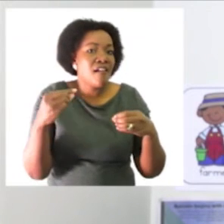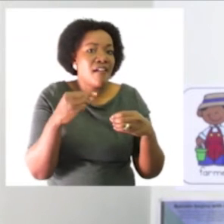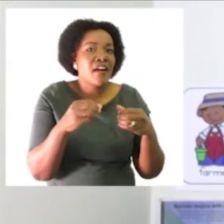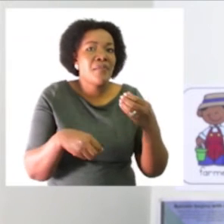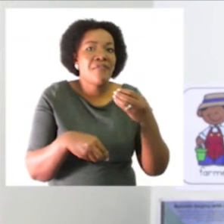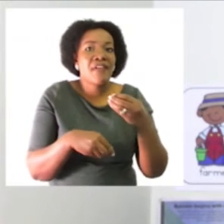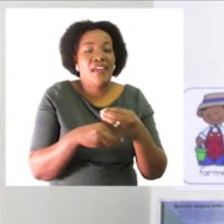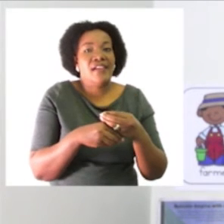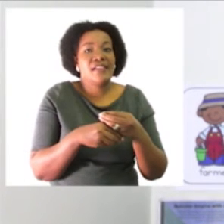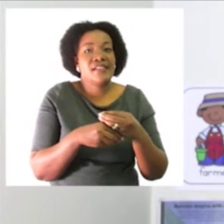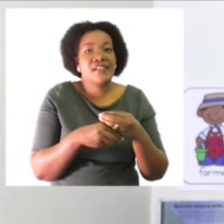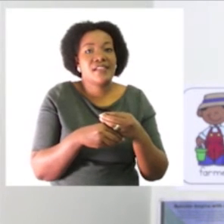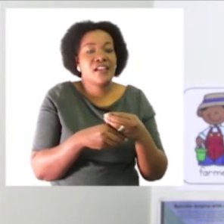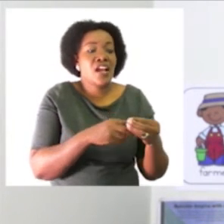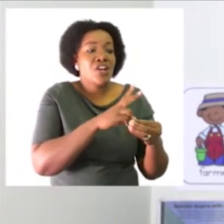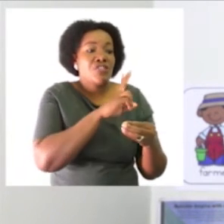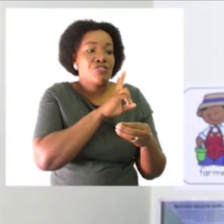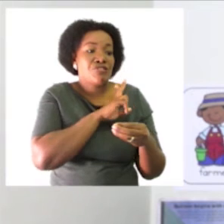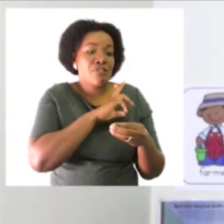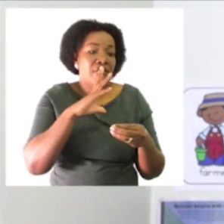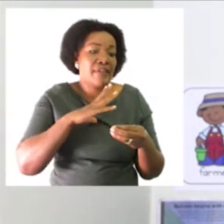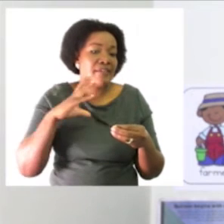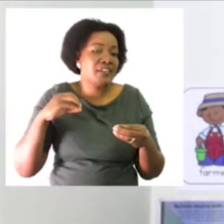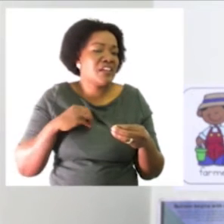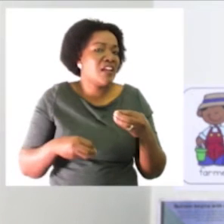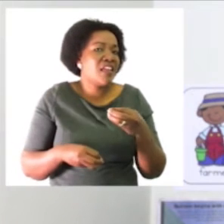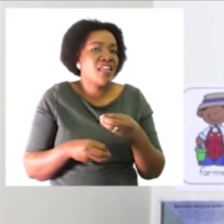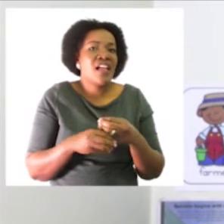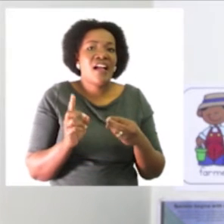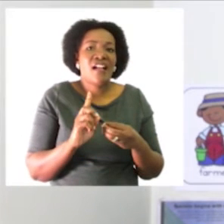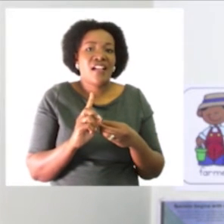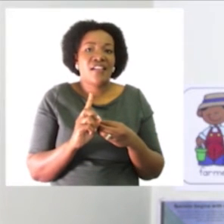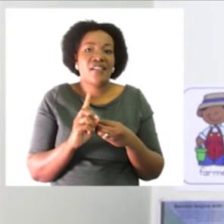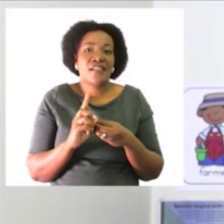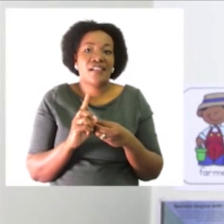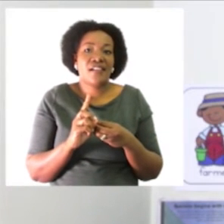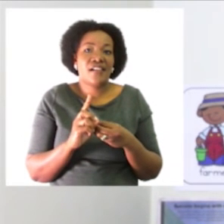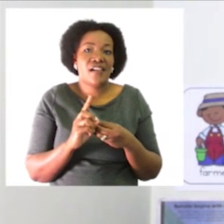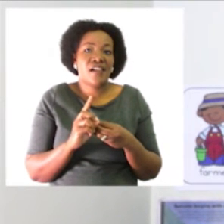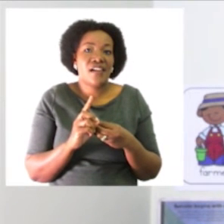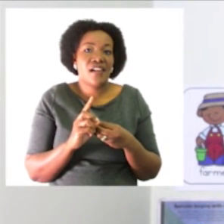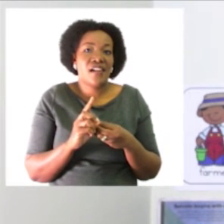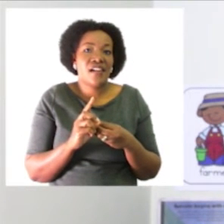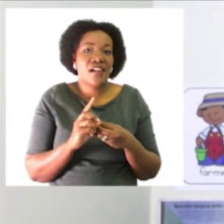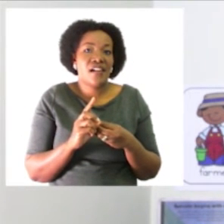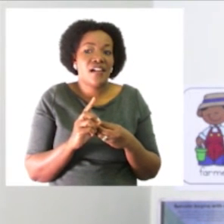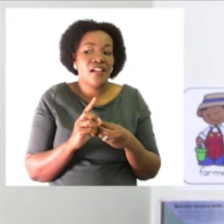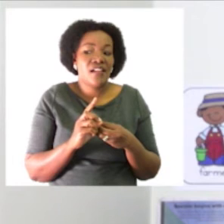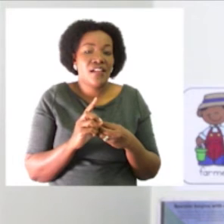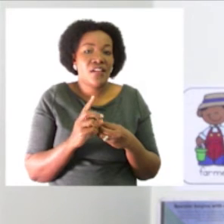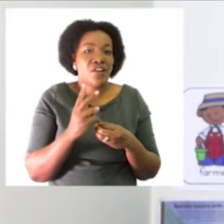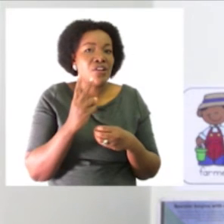you put 2 of the quarters together, how many are you going to have? How many grams are you going to have? You are going to have the total of